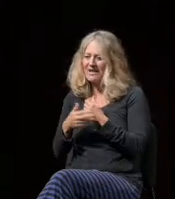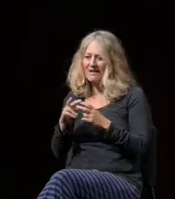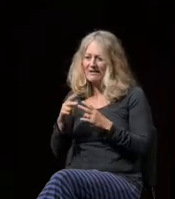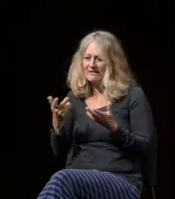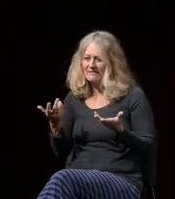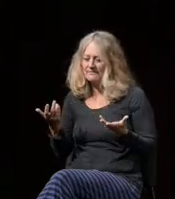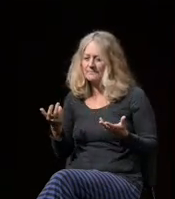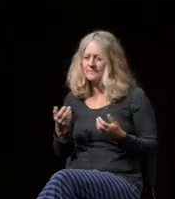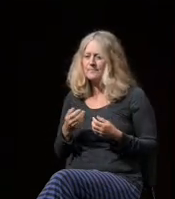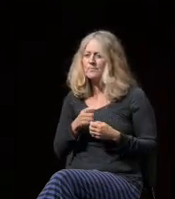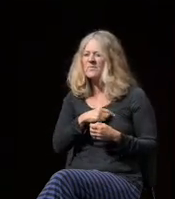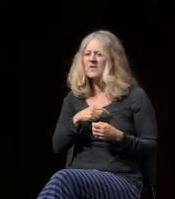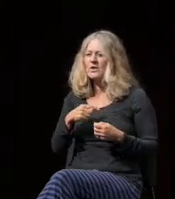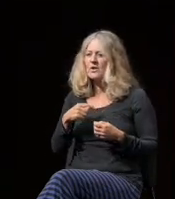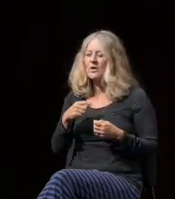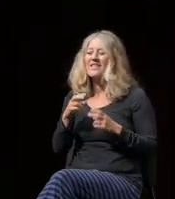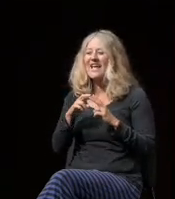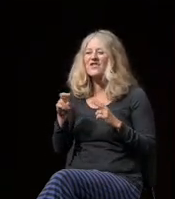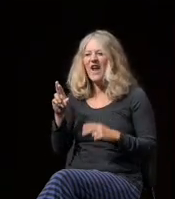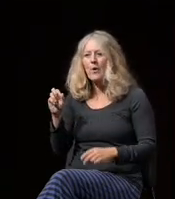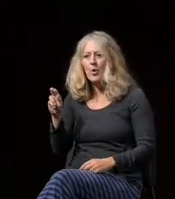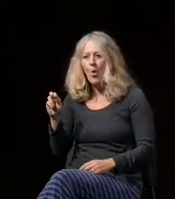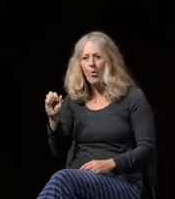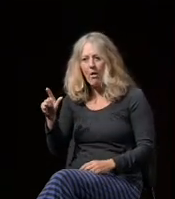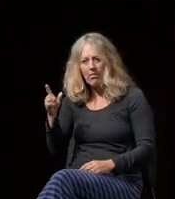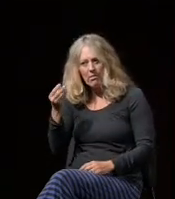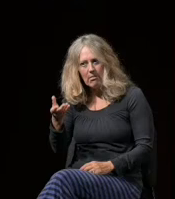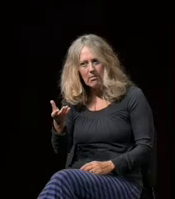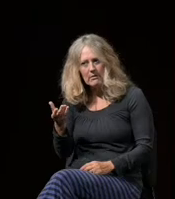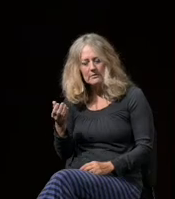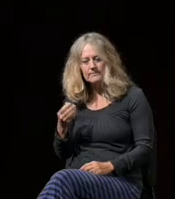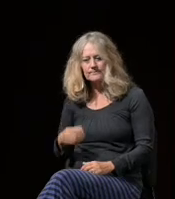which is really rural. Okay.